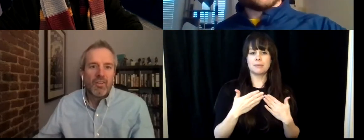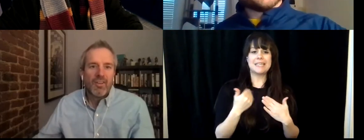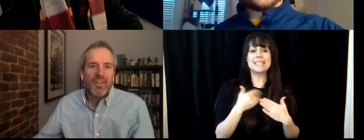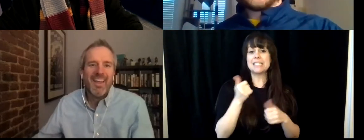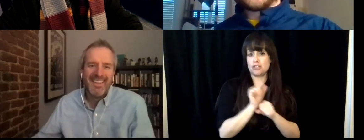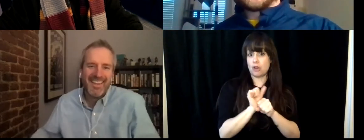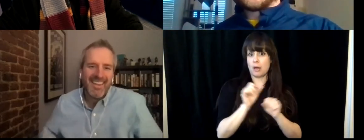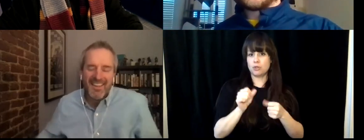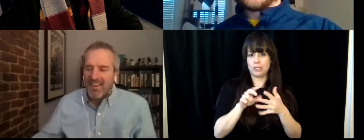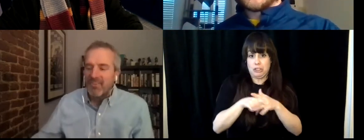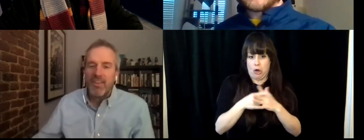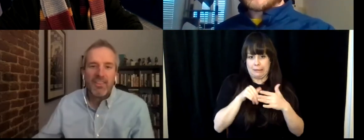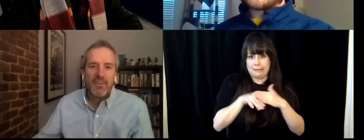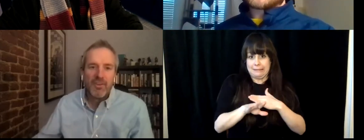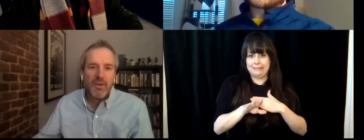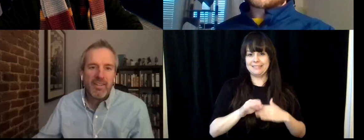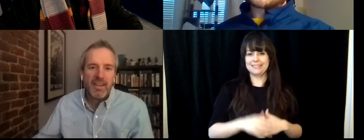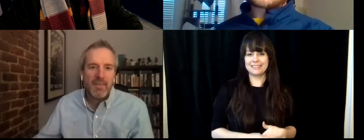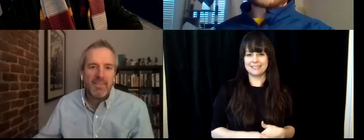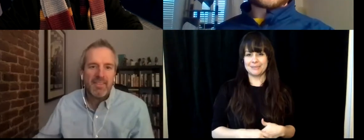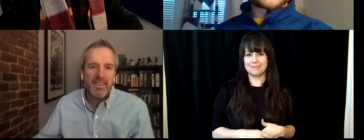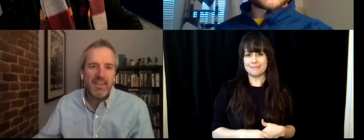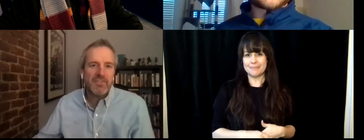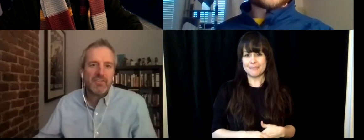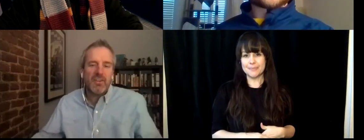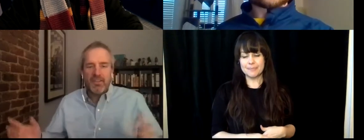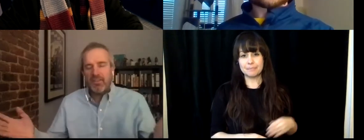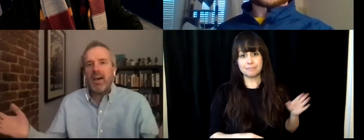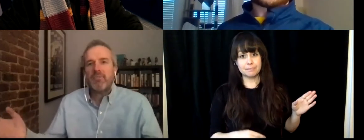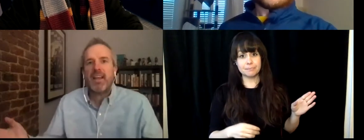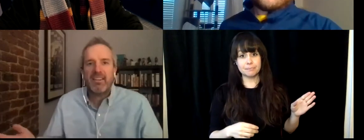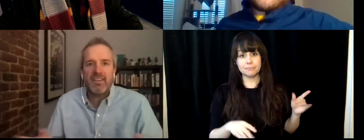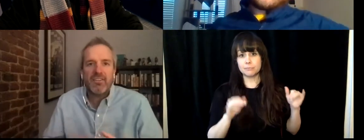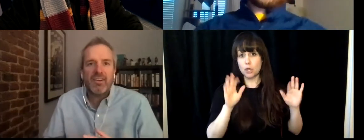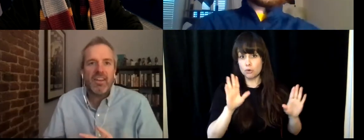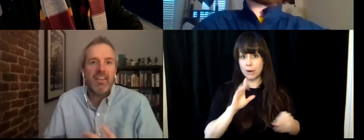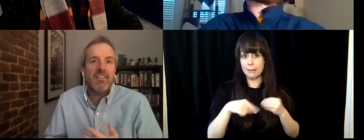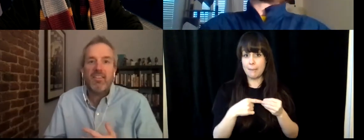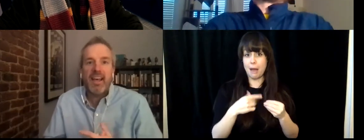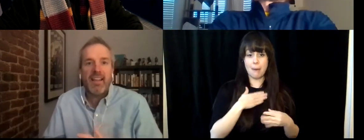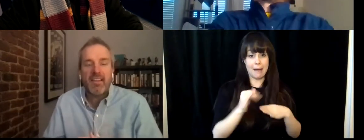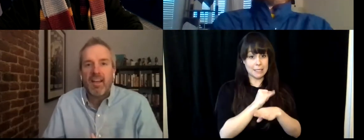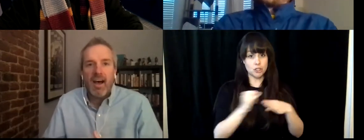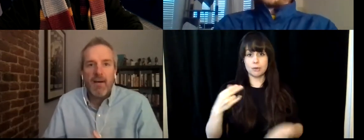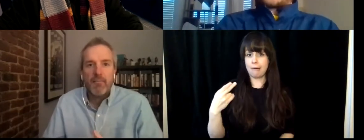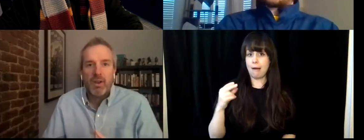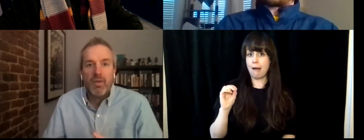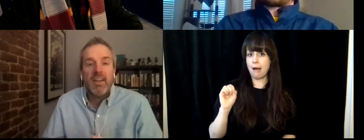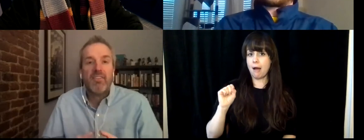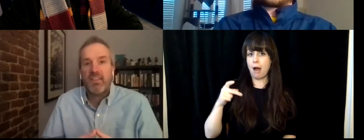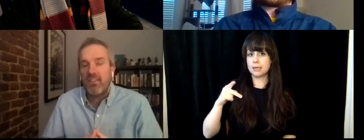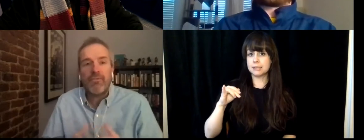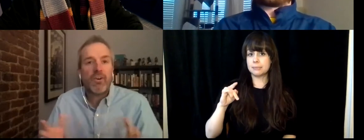good. So the great thing about the industry, the hospitality industry is that, you